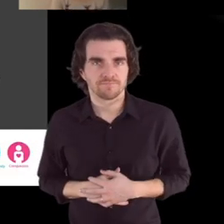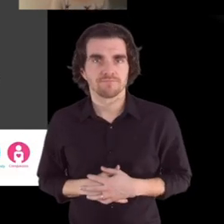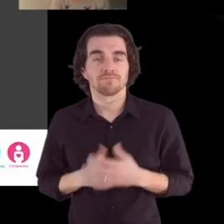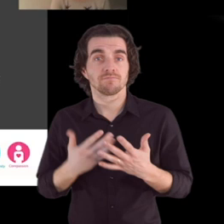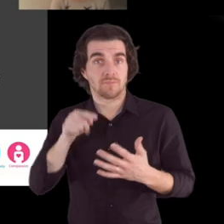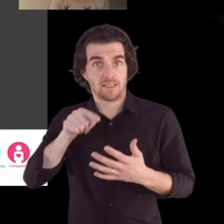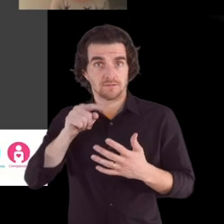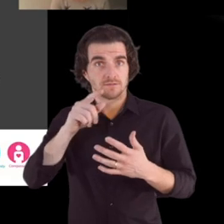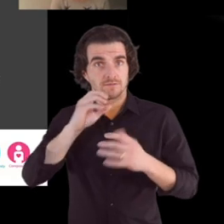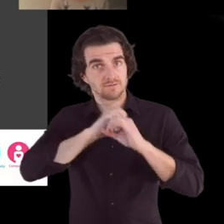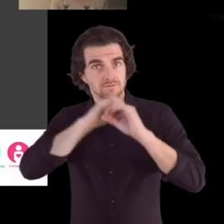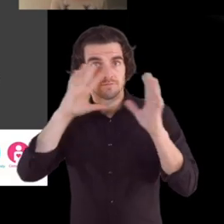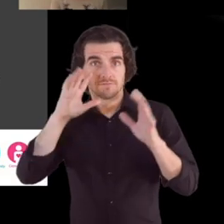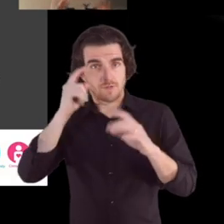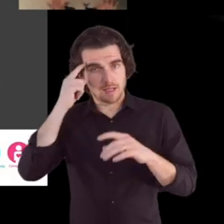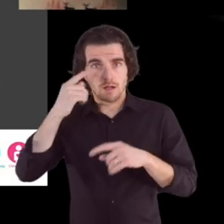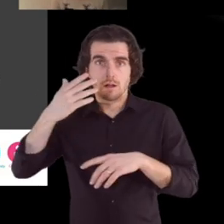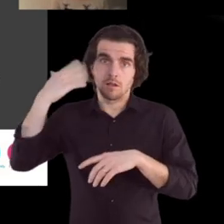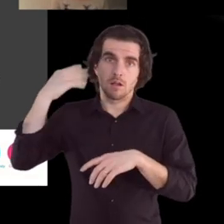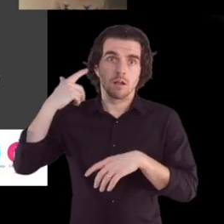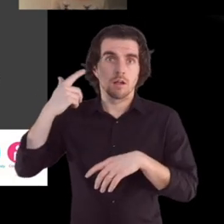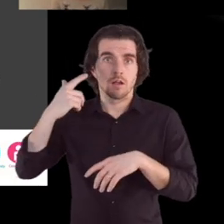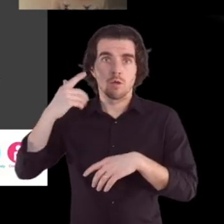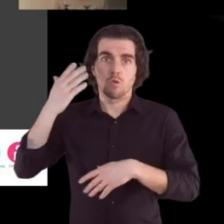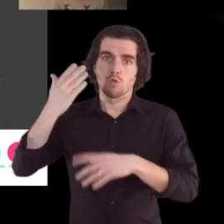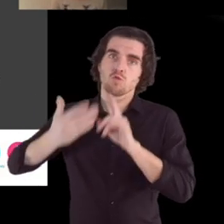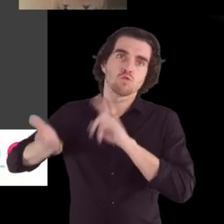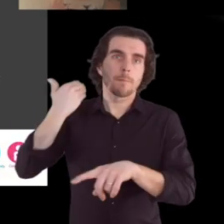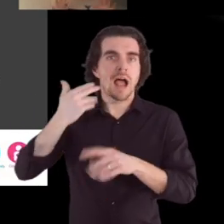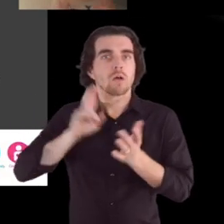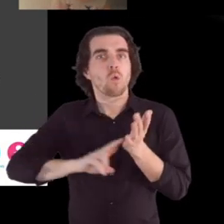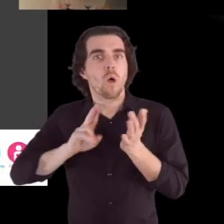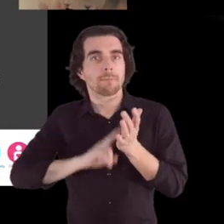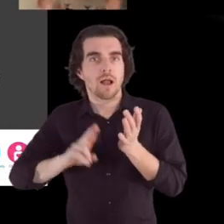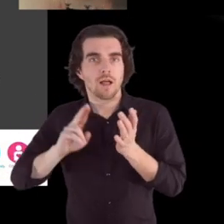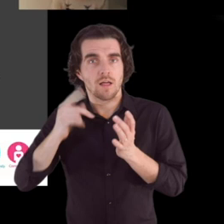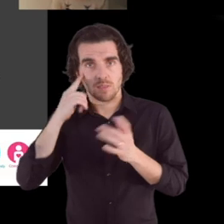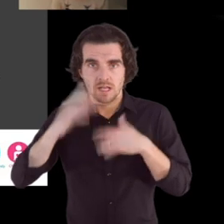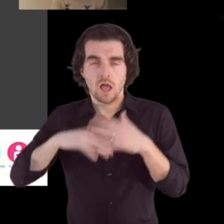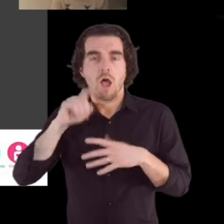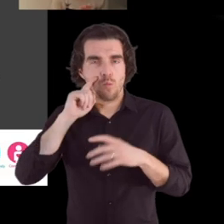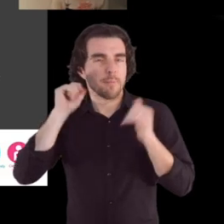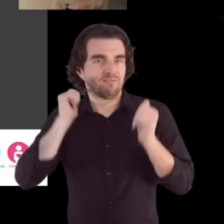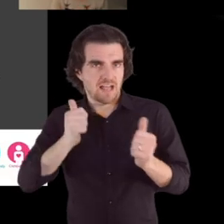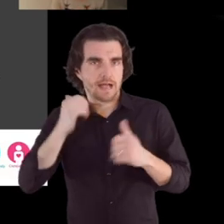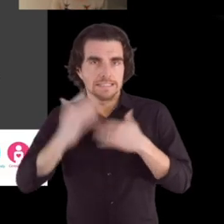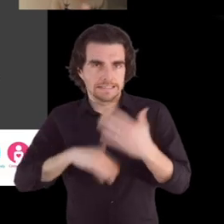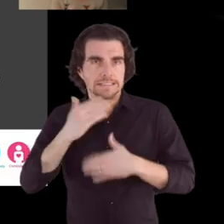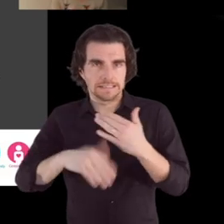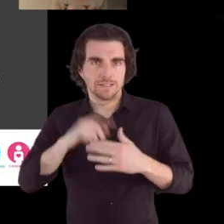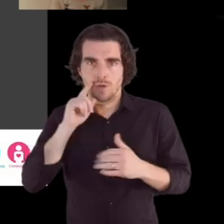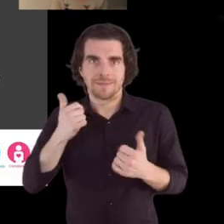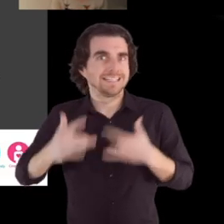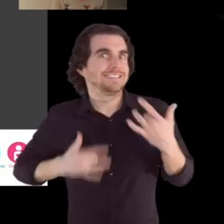And I think there was this idea, wasn't there, that, look, everything will get back to normal soon. You know, we'll get through this, we'll put everything into it, and it'll all be fine. And we're